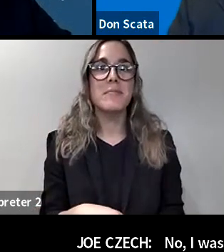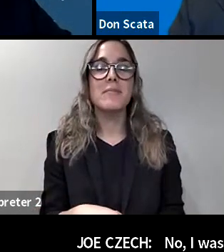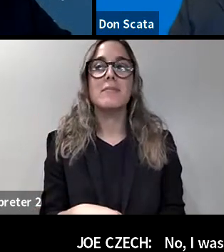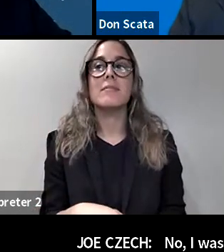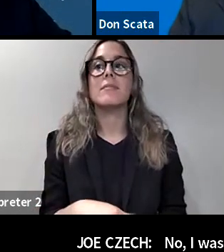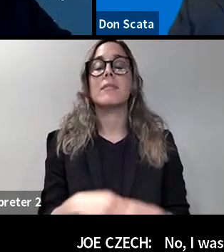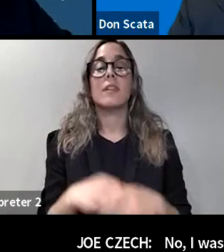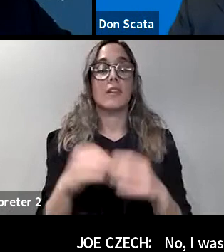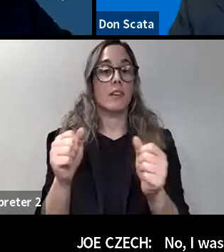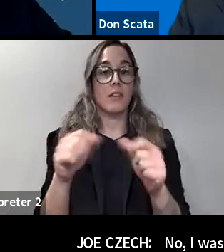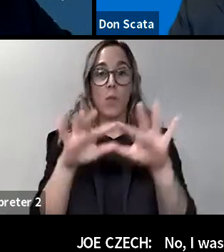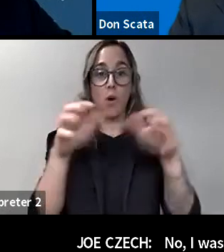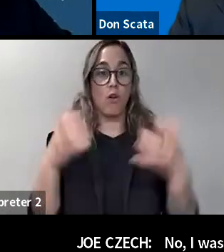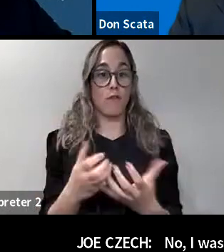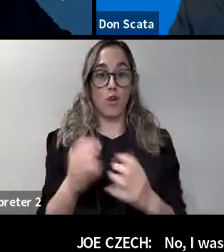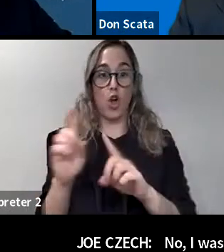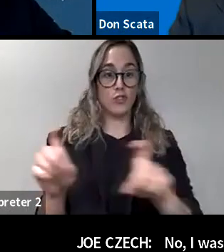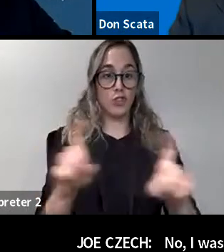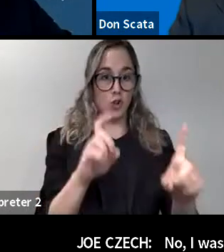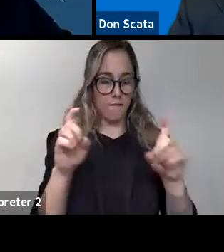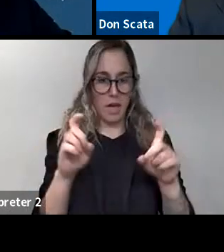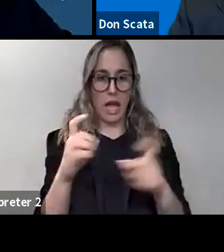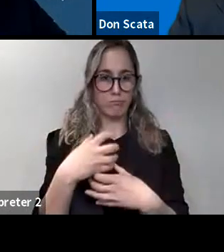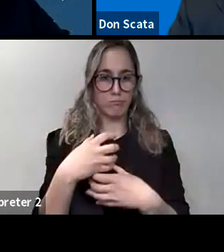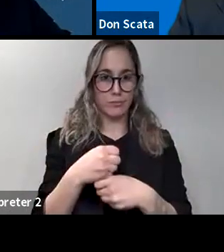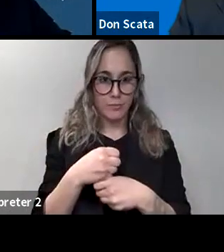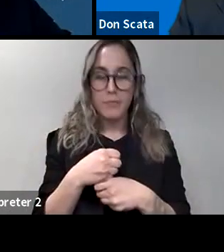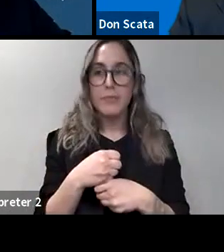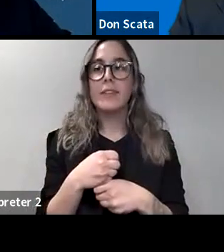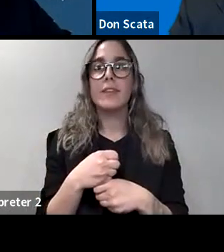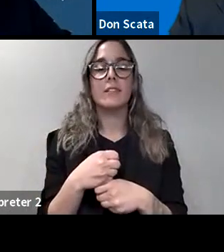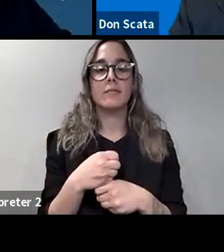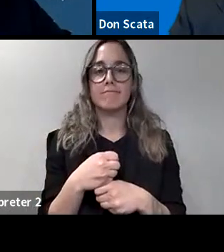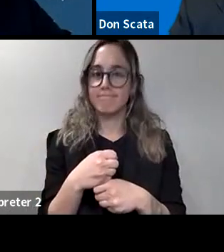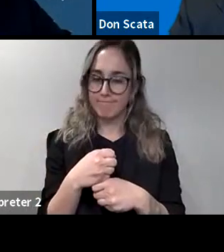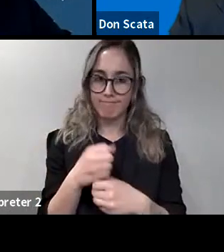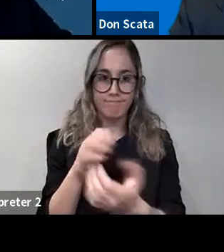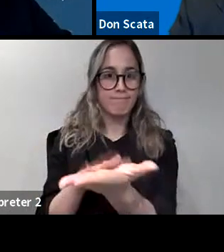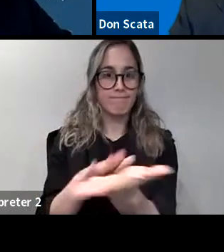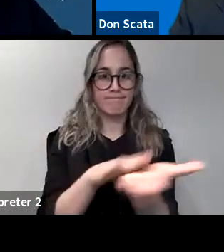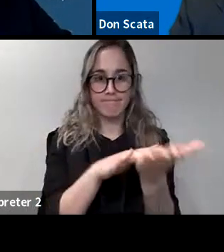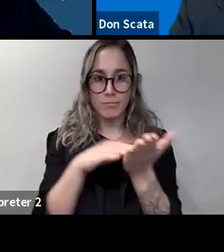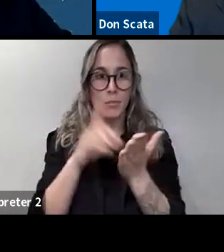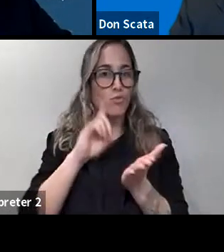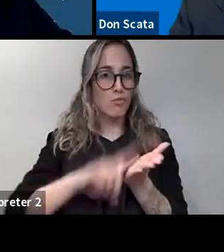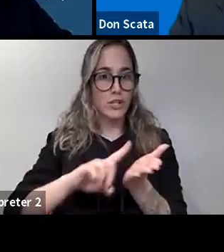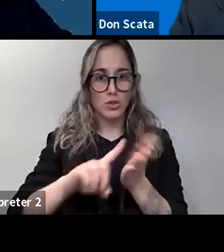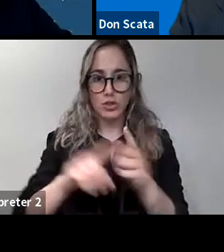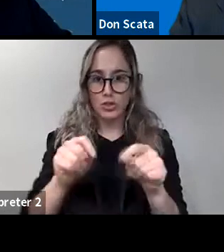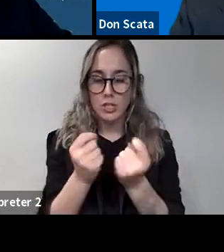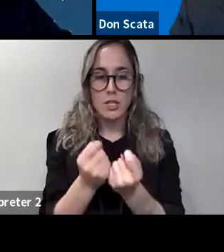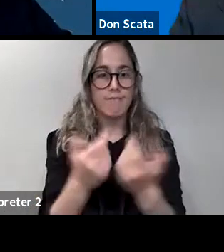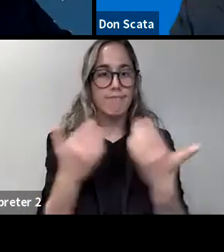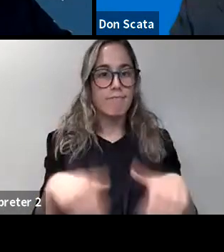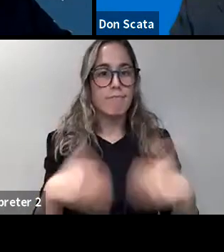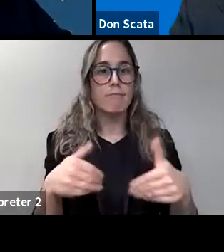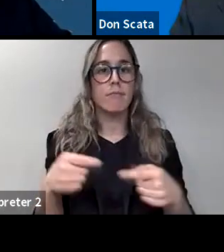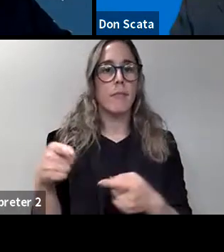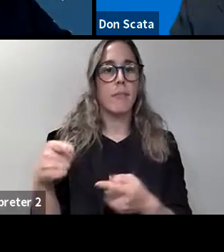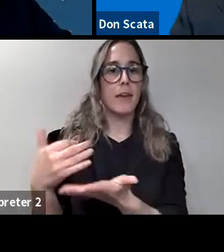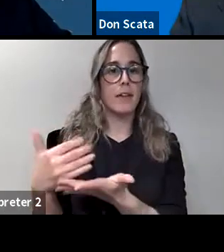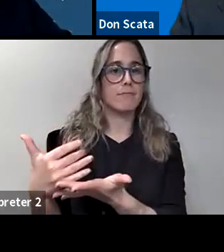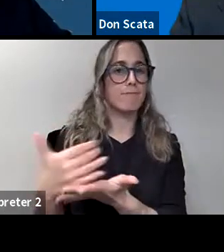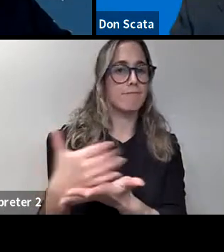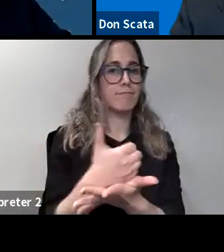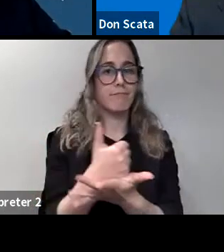with the overall survey, my hat goes off to the research team. They've compiled a